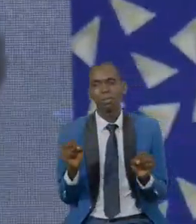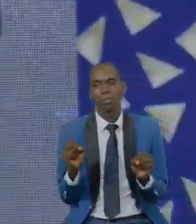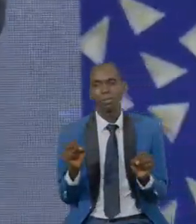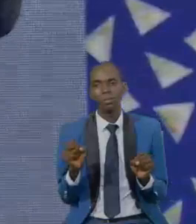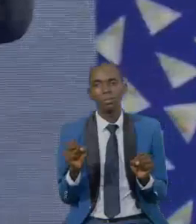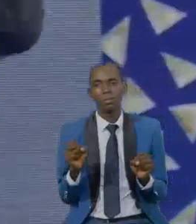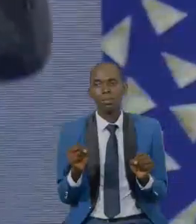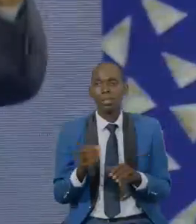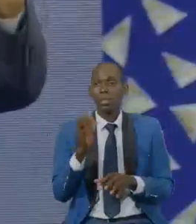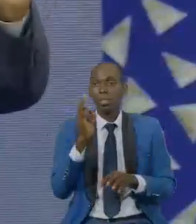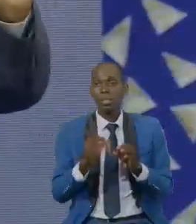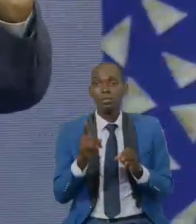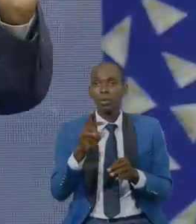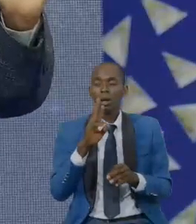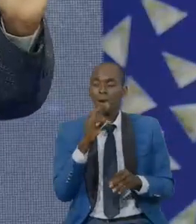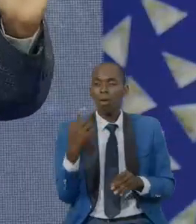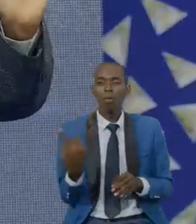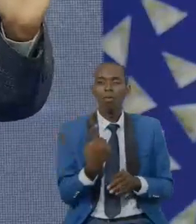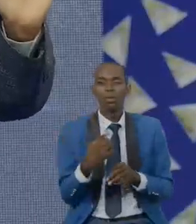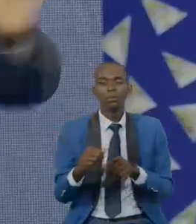If you're only religious,